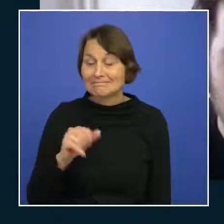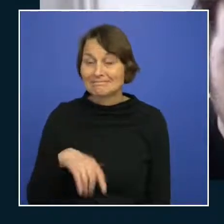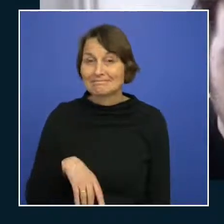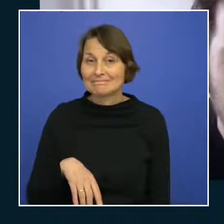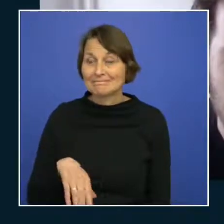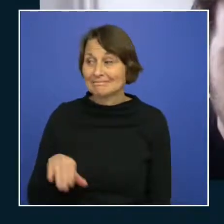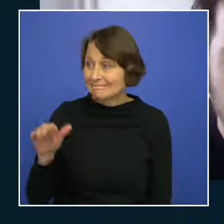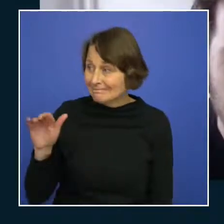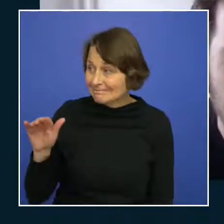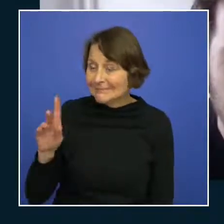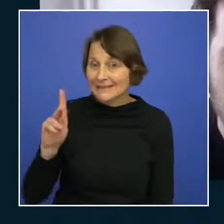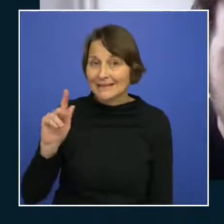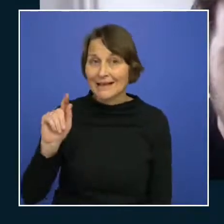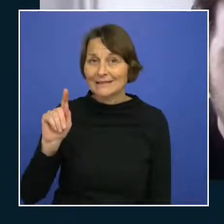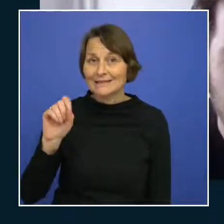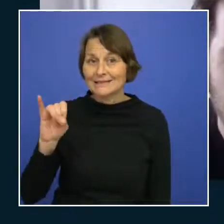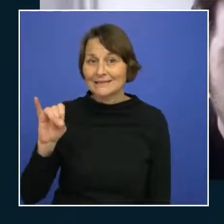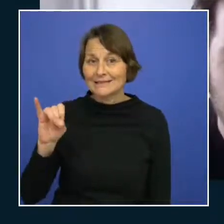Cathy